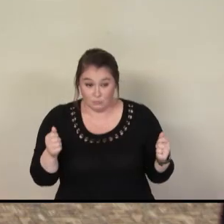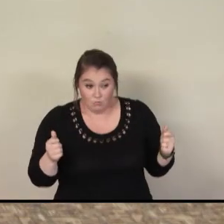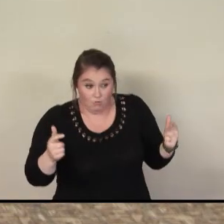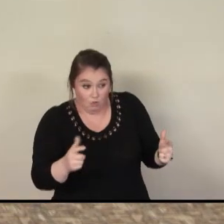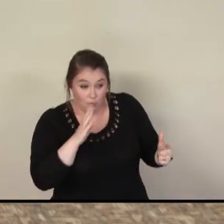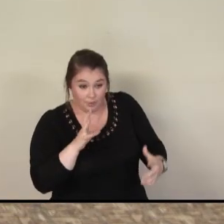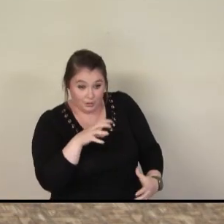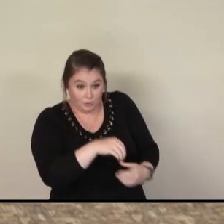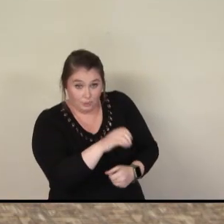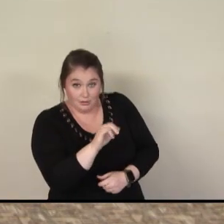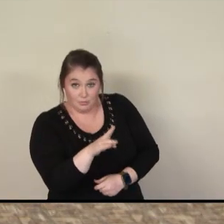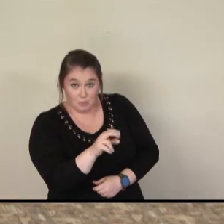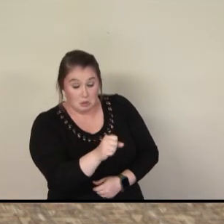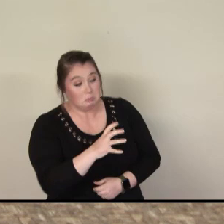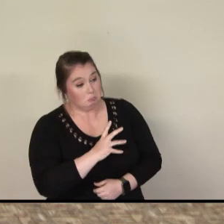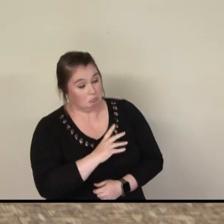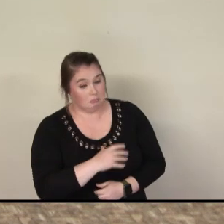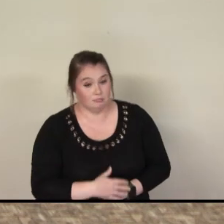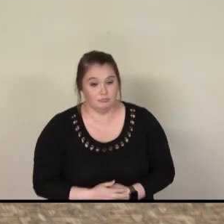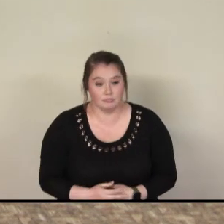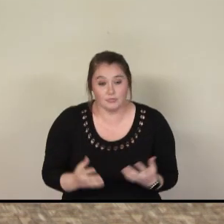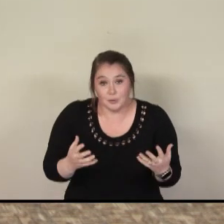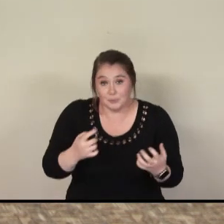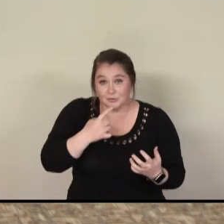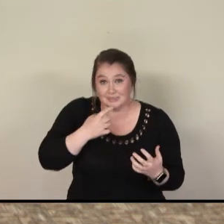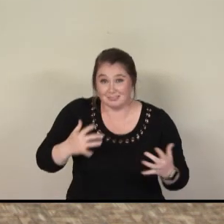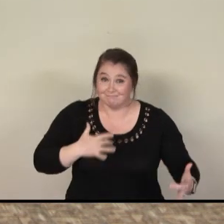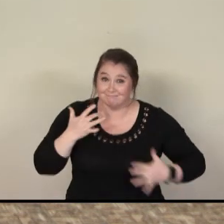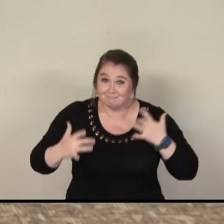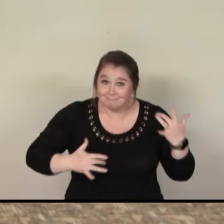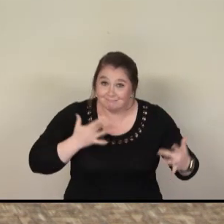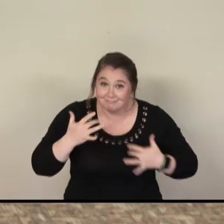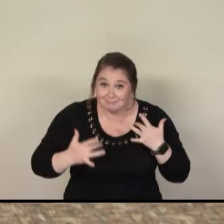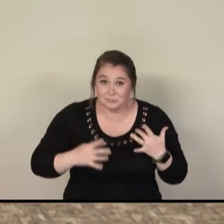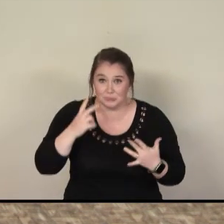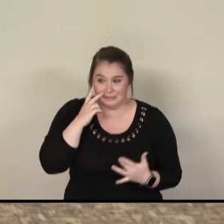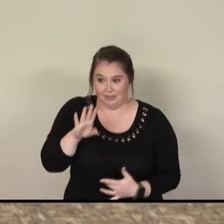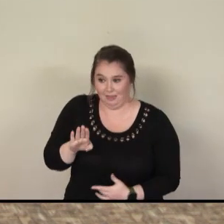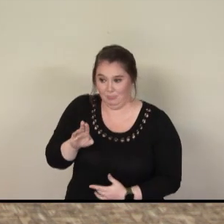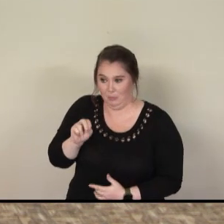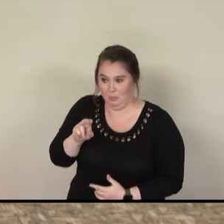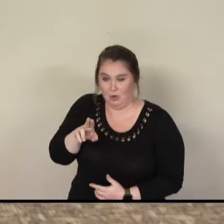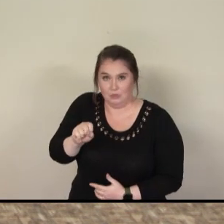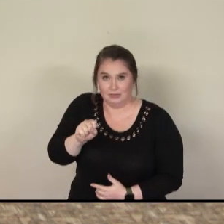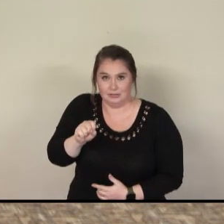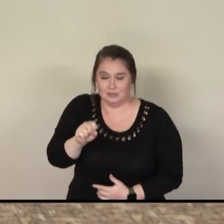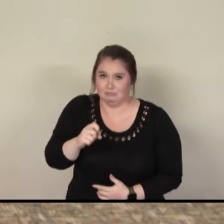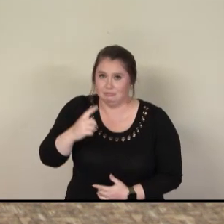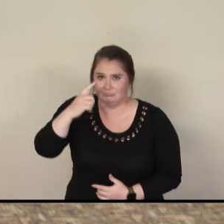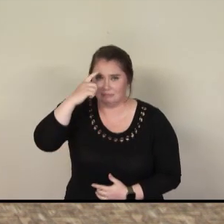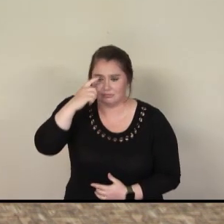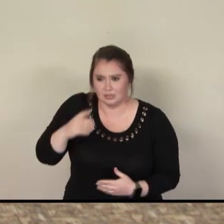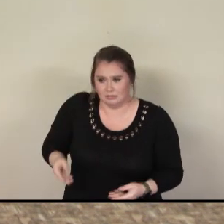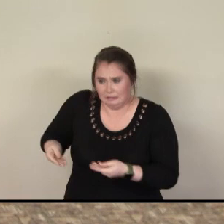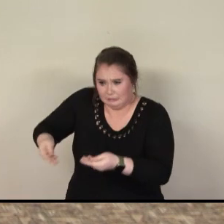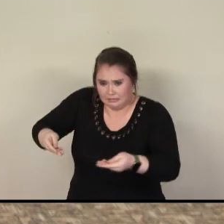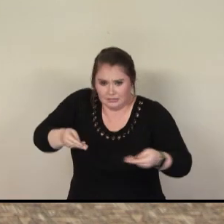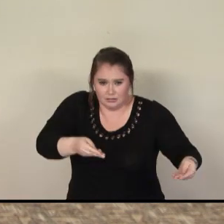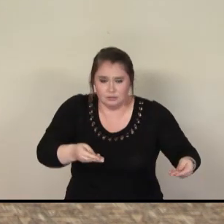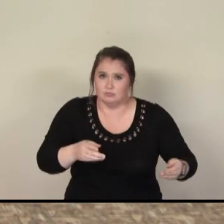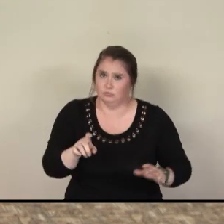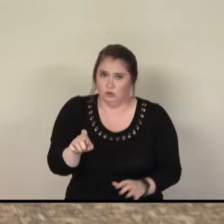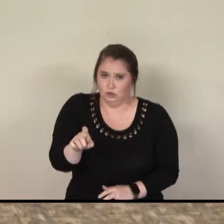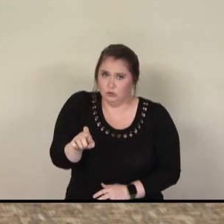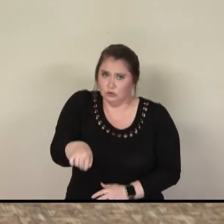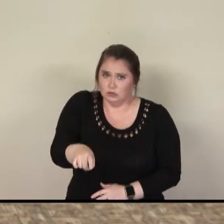a little, yes. Mr. Not a Davis. question. I would just say I'm really excited to see this bonus. I think it's a very deserving group, so I'm glad that they're